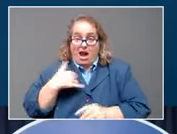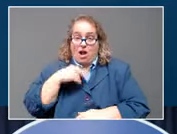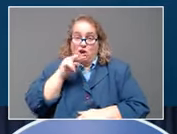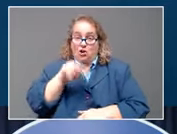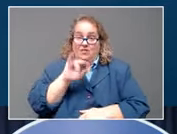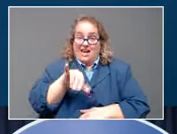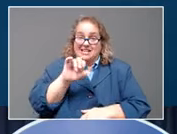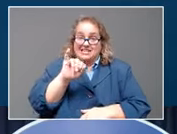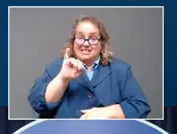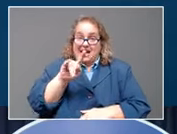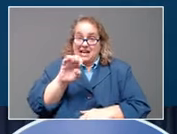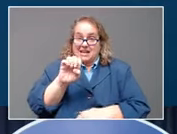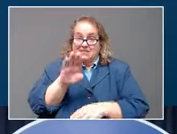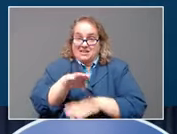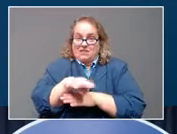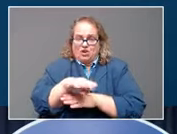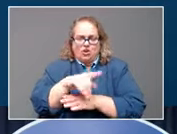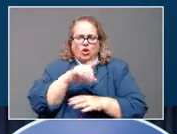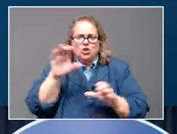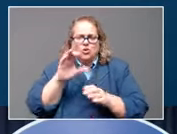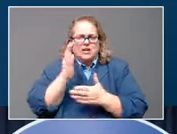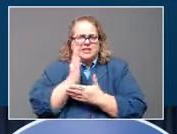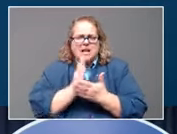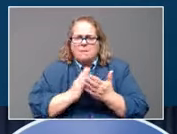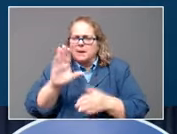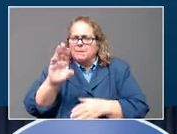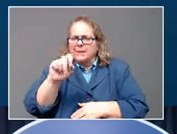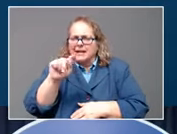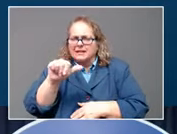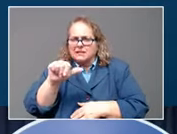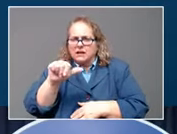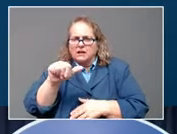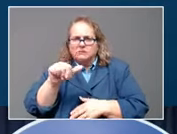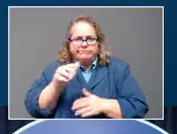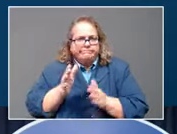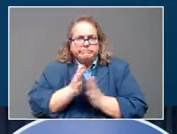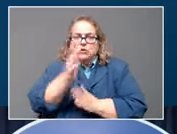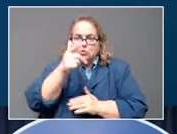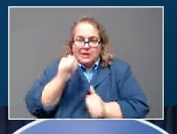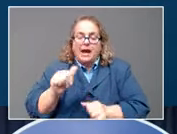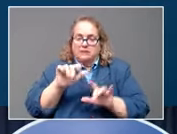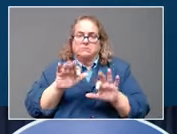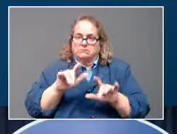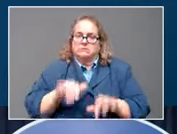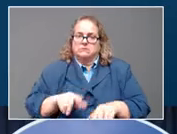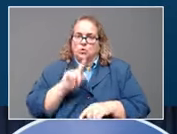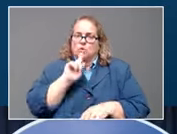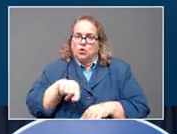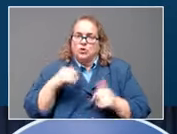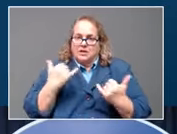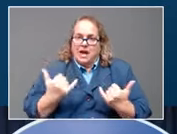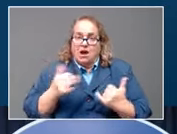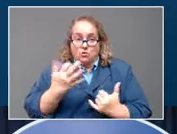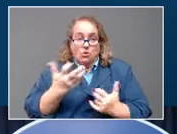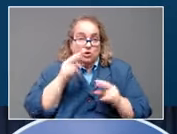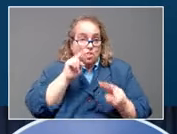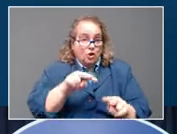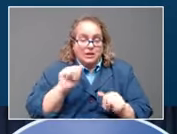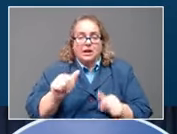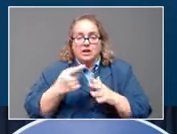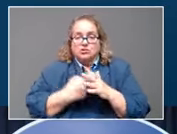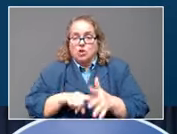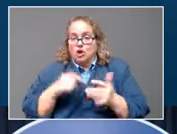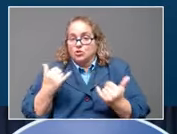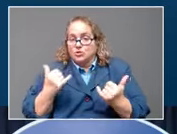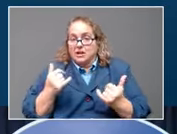afternoon, and they're doing some kind of beta launch, and so you could already place orders. So if you want to take a look, you can go there today and see if you have some good